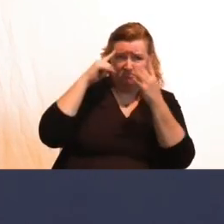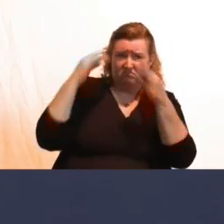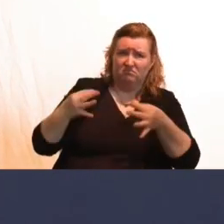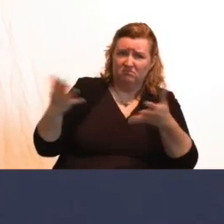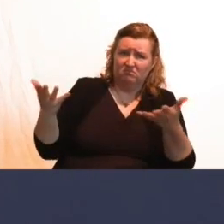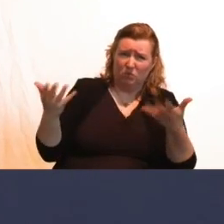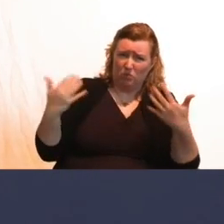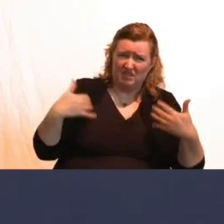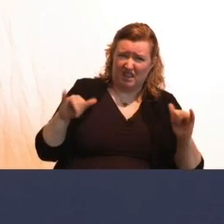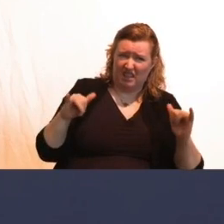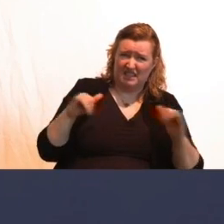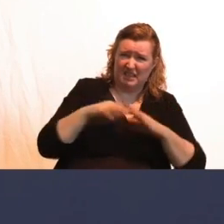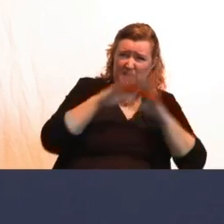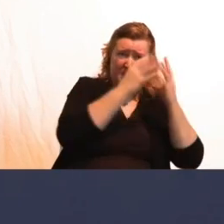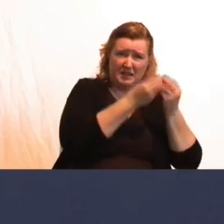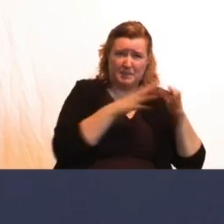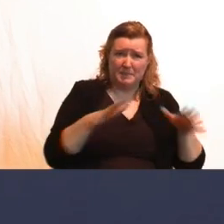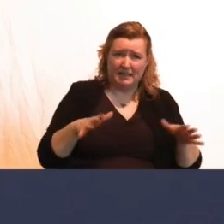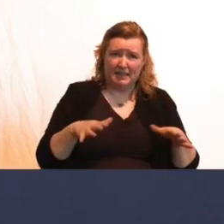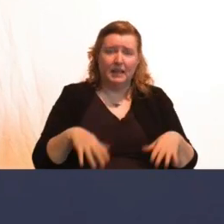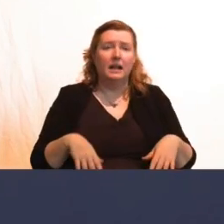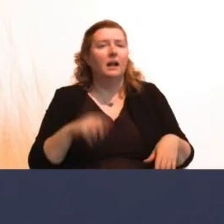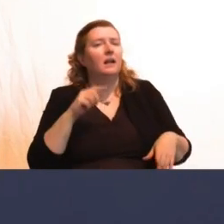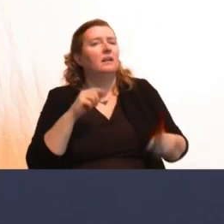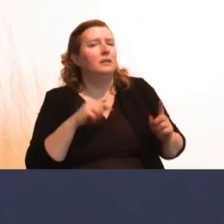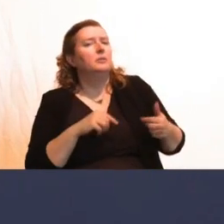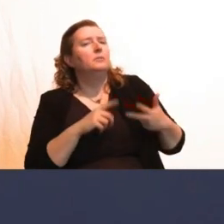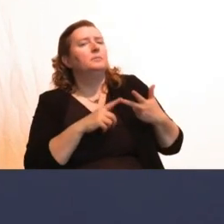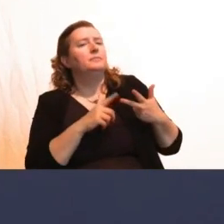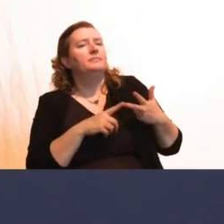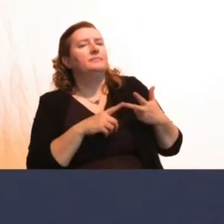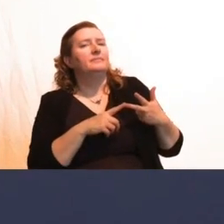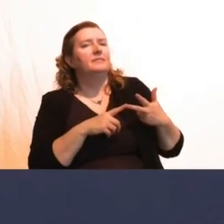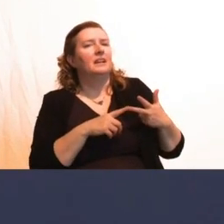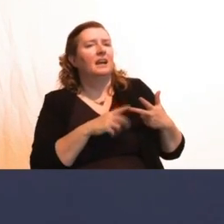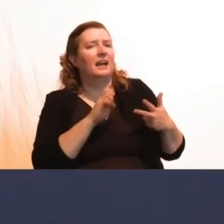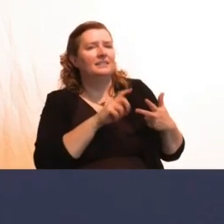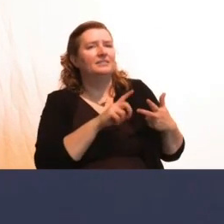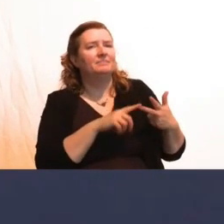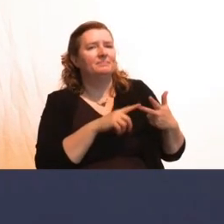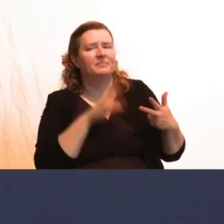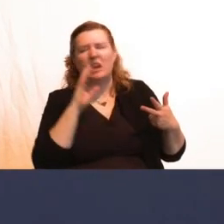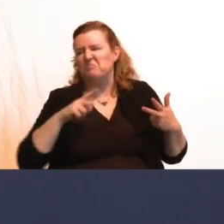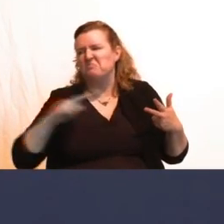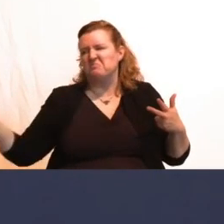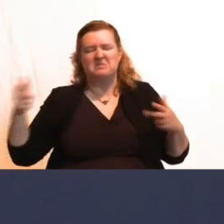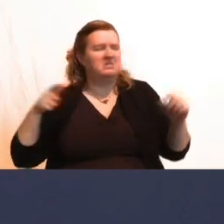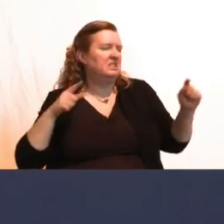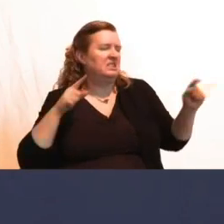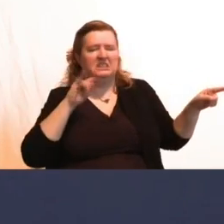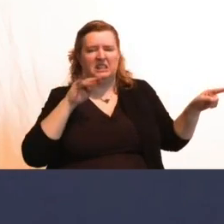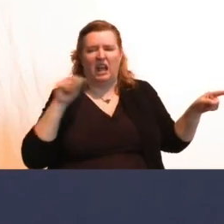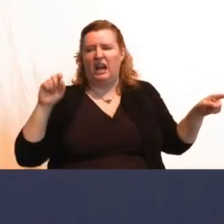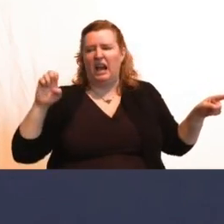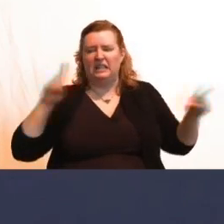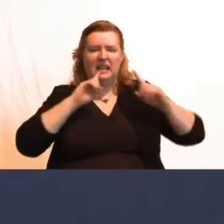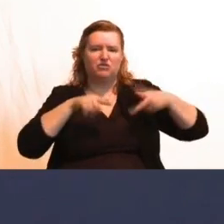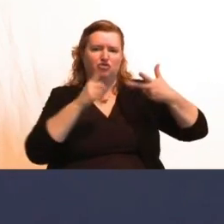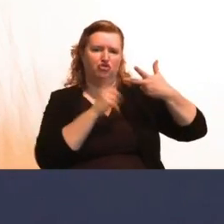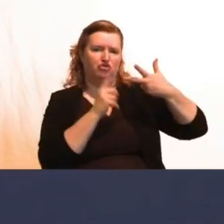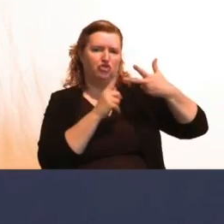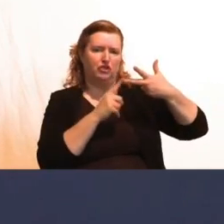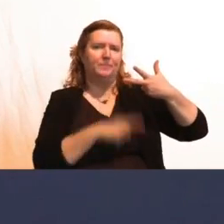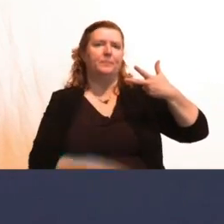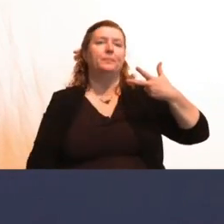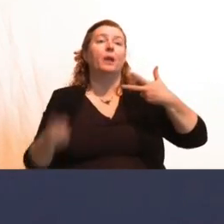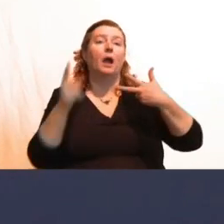of their money's worth by showing up today, so thank you for asking it. Listen, what have we learned and what can we apply to the next health crisis?